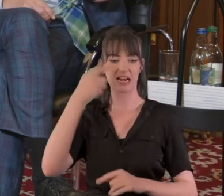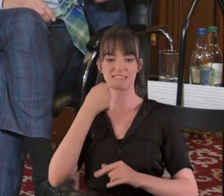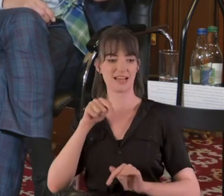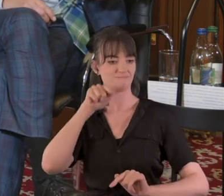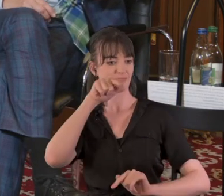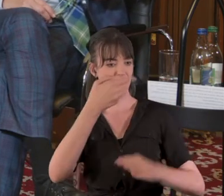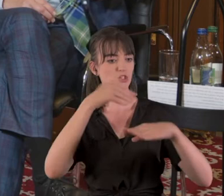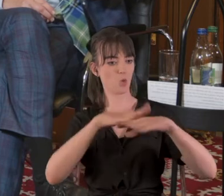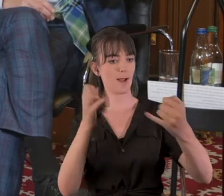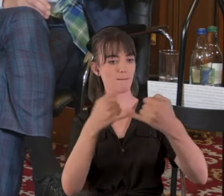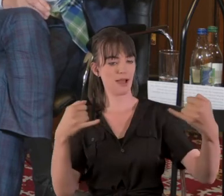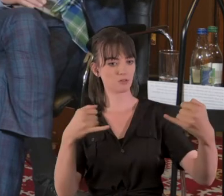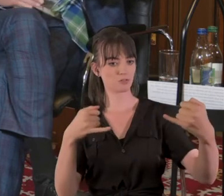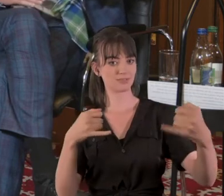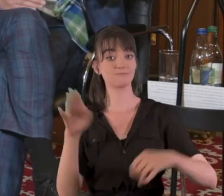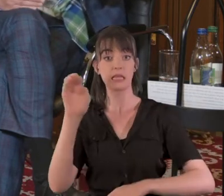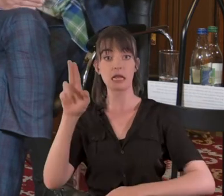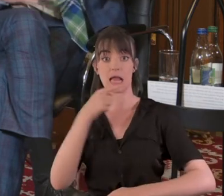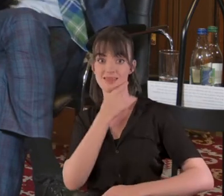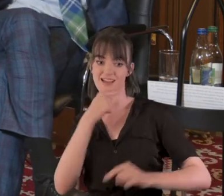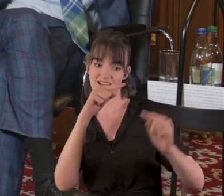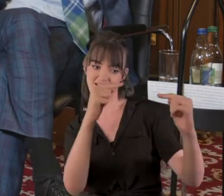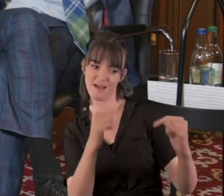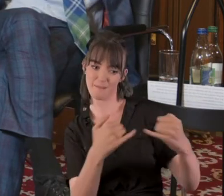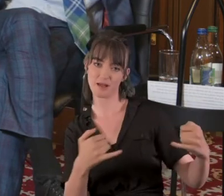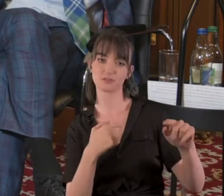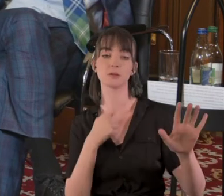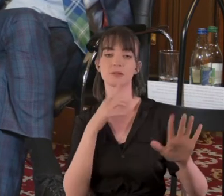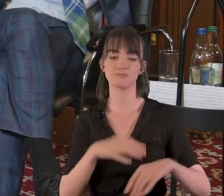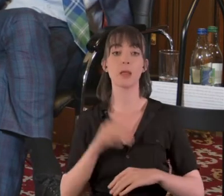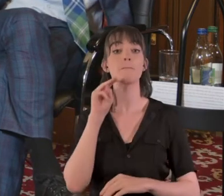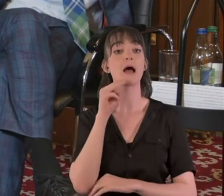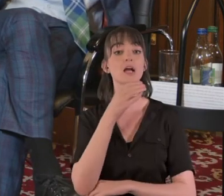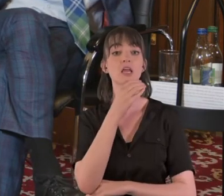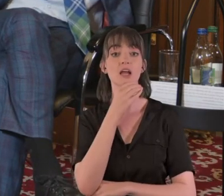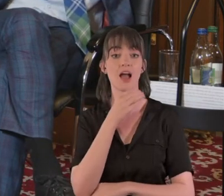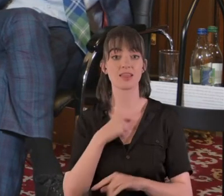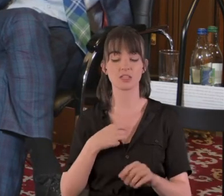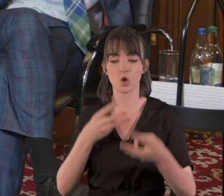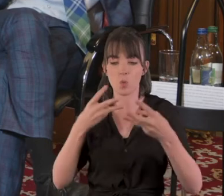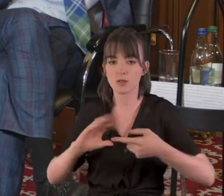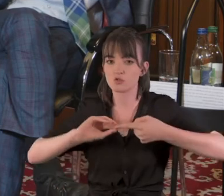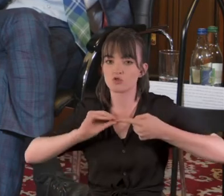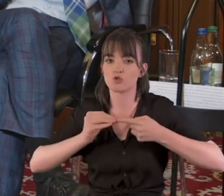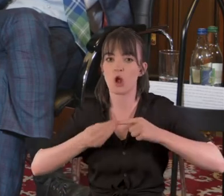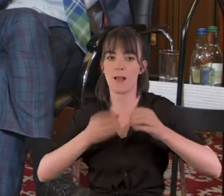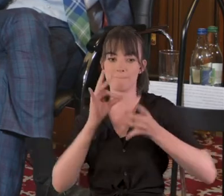Collins intends, by every means possible, but possibly over a long period of time, to weaken the treaty.